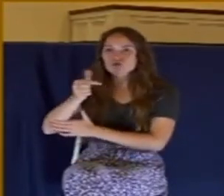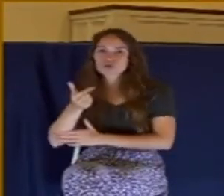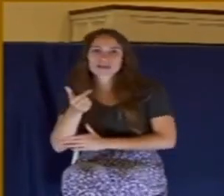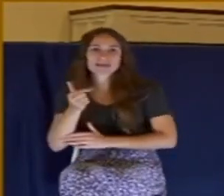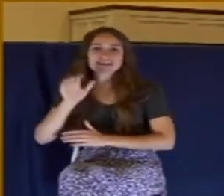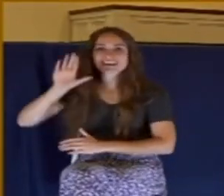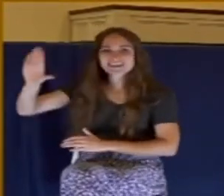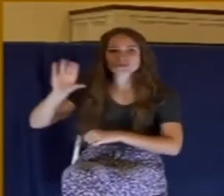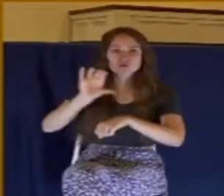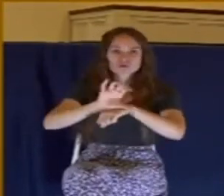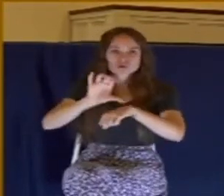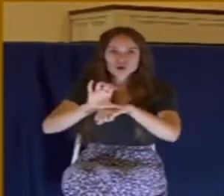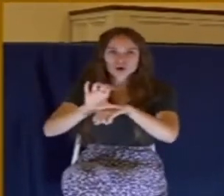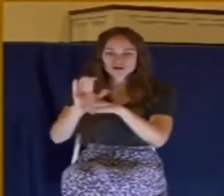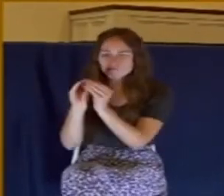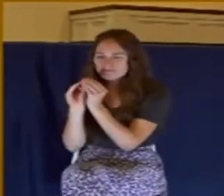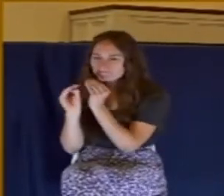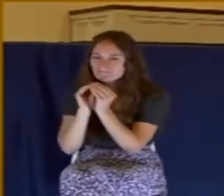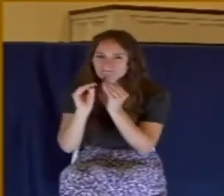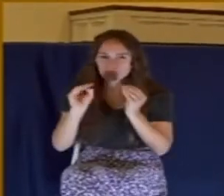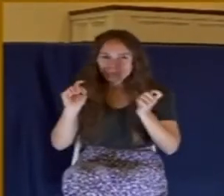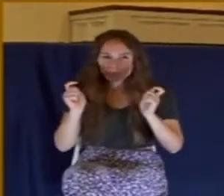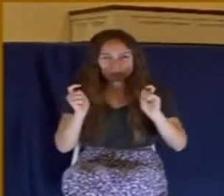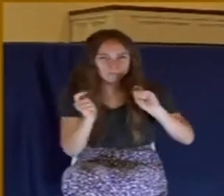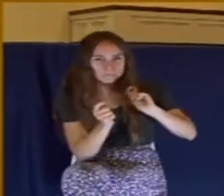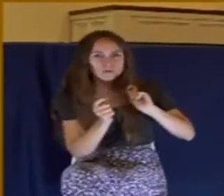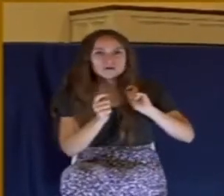And when he gets outside his church, he really